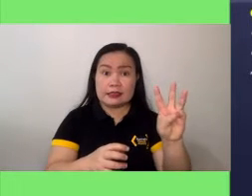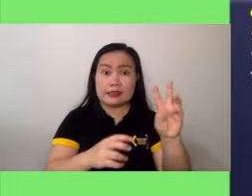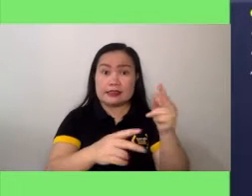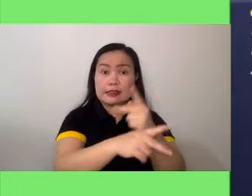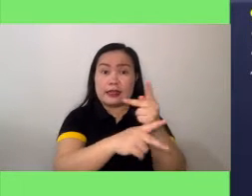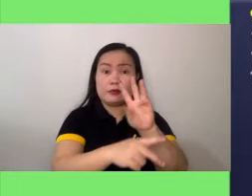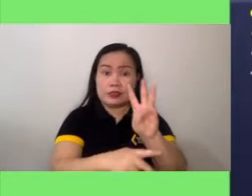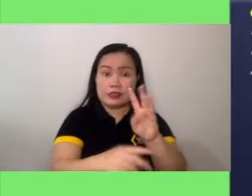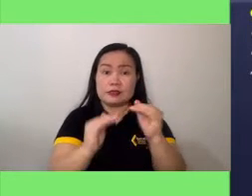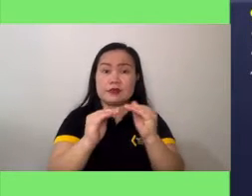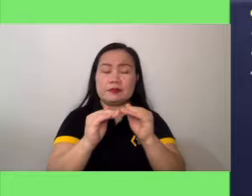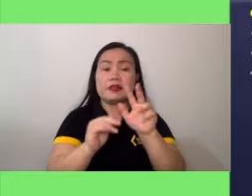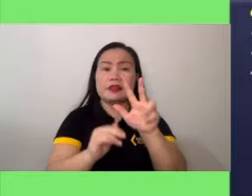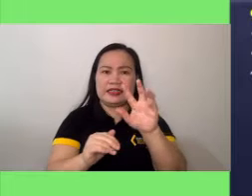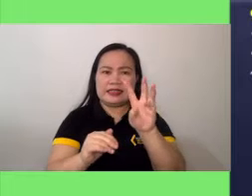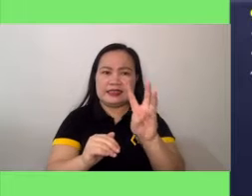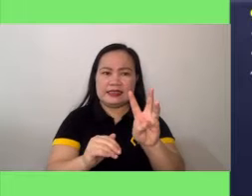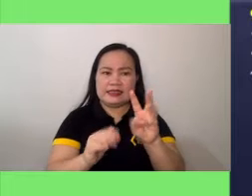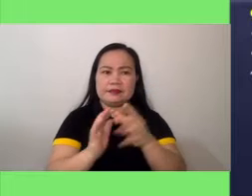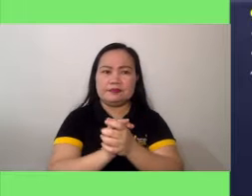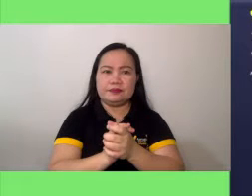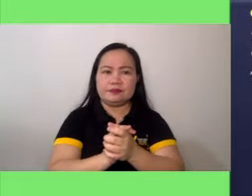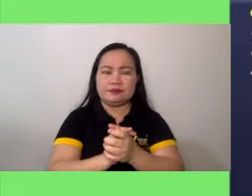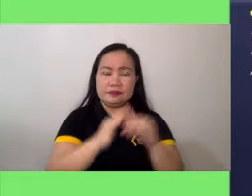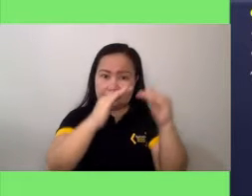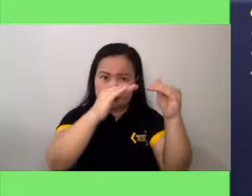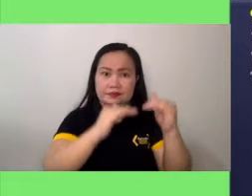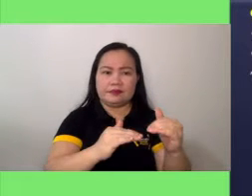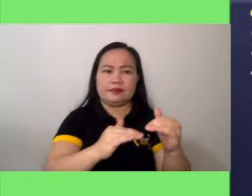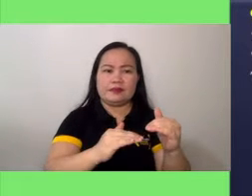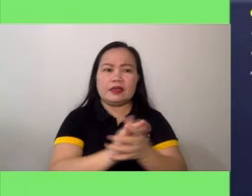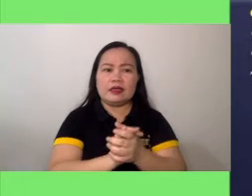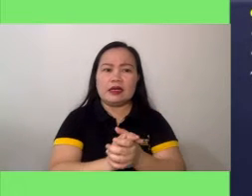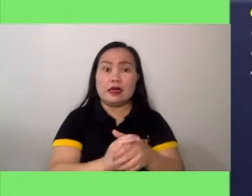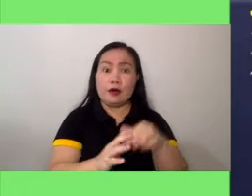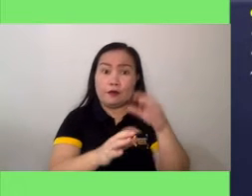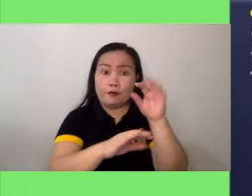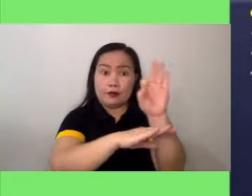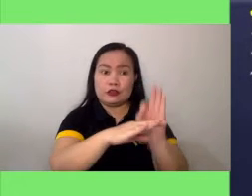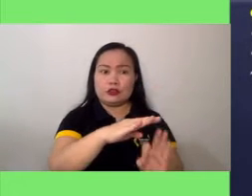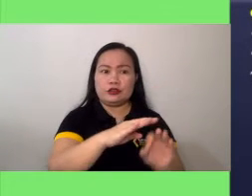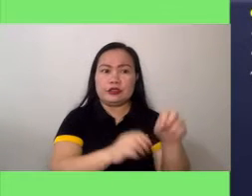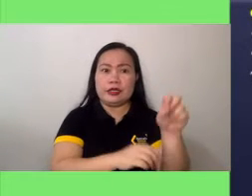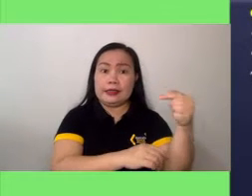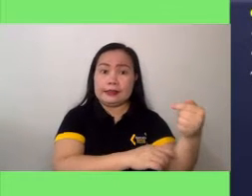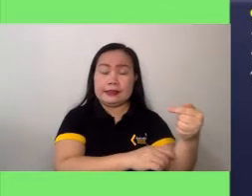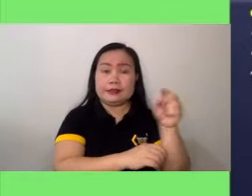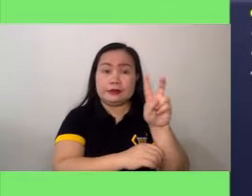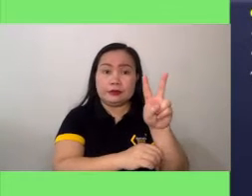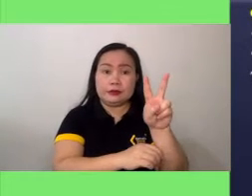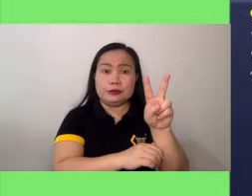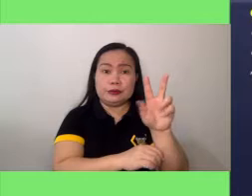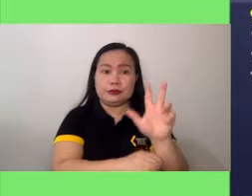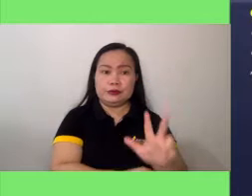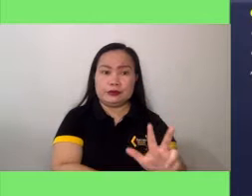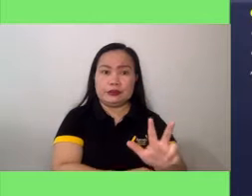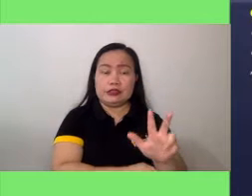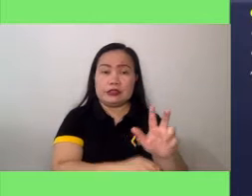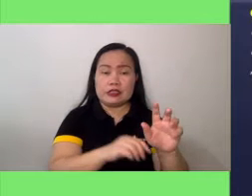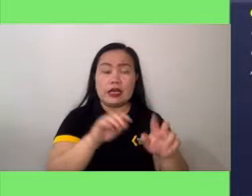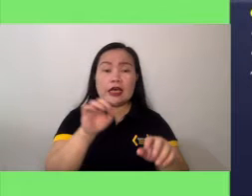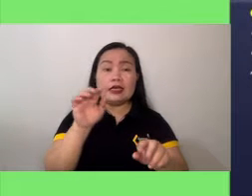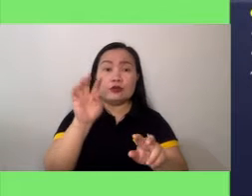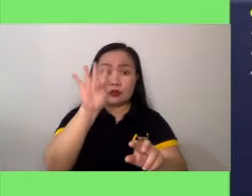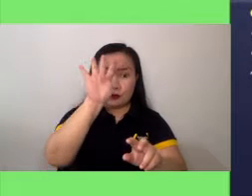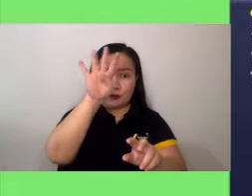ito. Okay? And then, what if you have a fraction? So, ito, ibig sabihin yan, negative 2/3 times negative